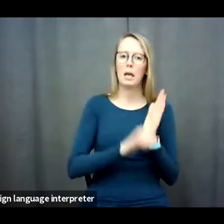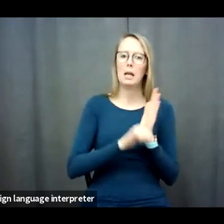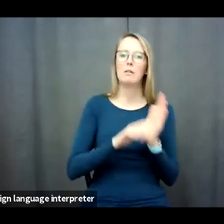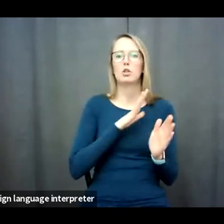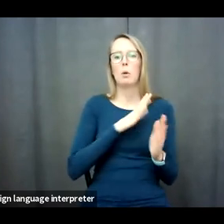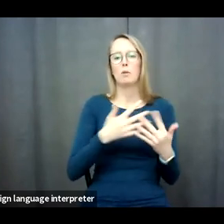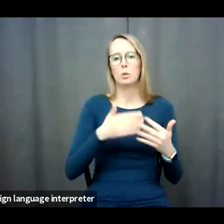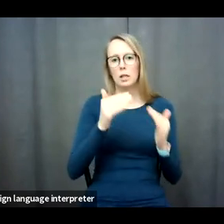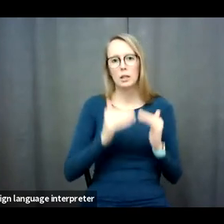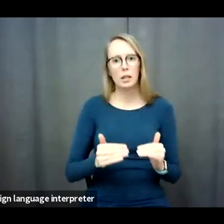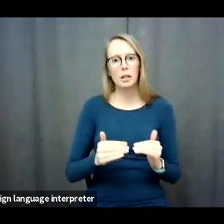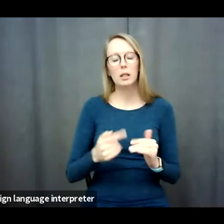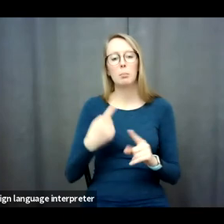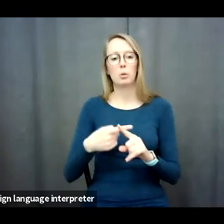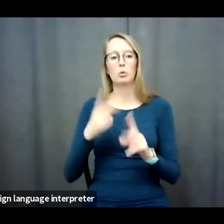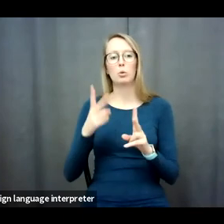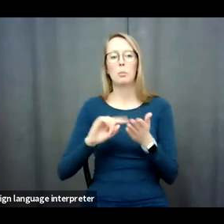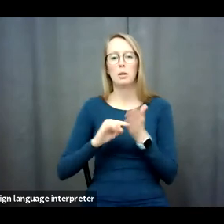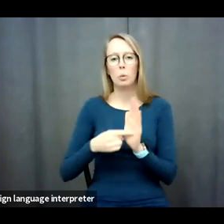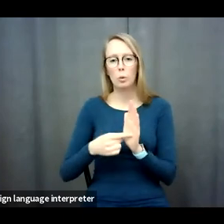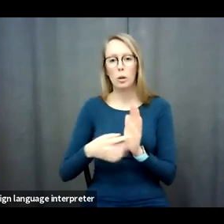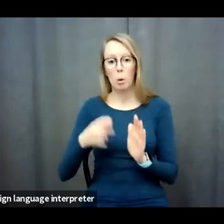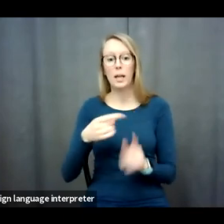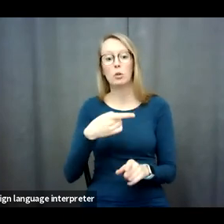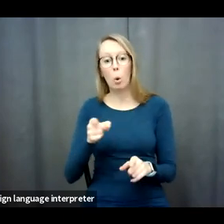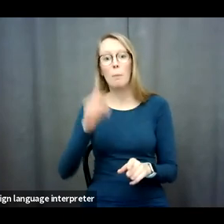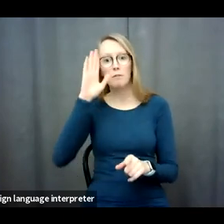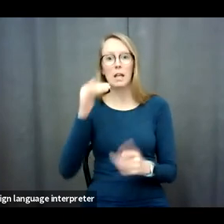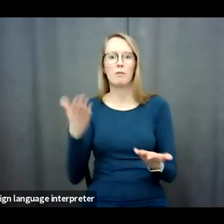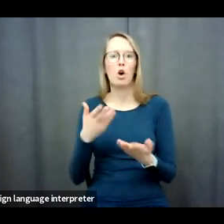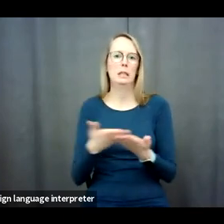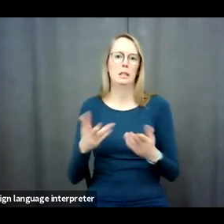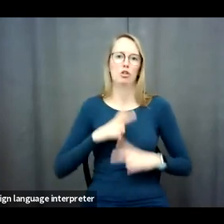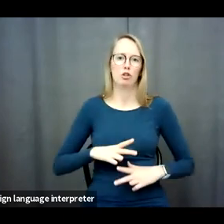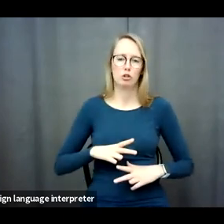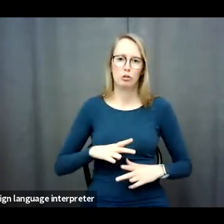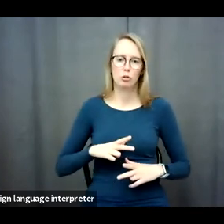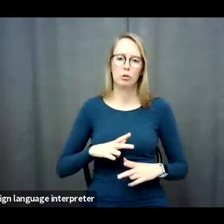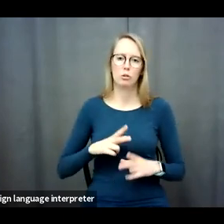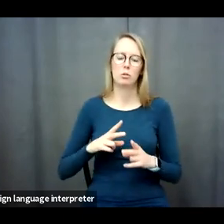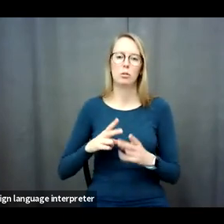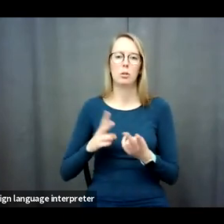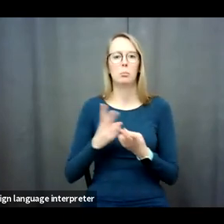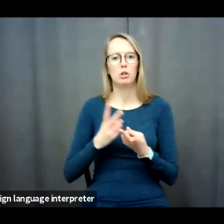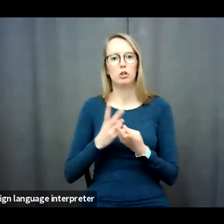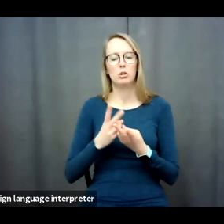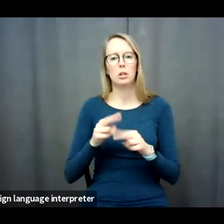and emphasizing the point that they know what's unsafe. So it seems like a very innocuous point,